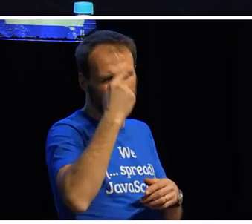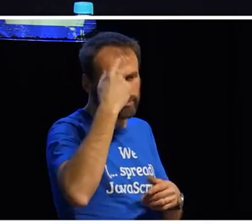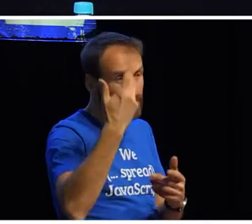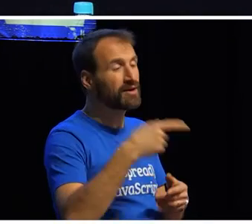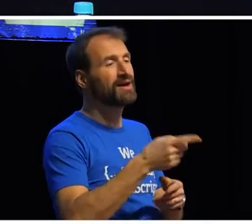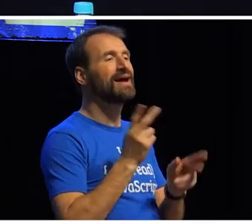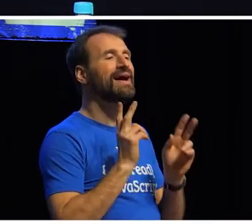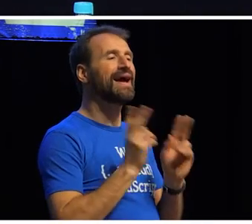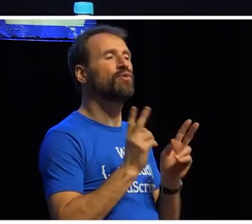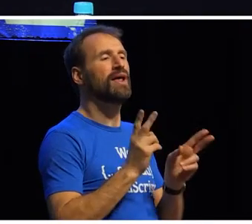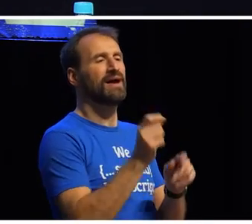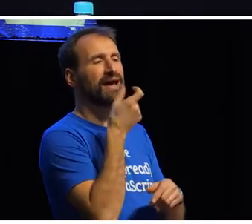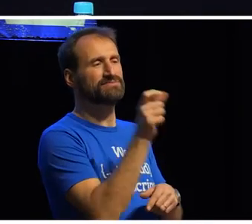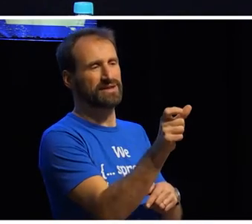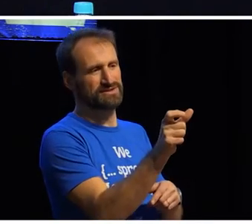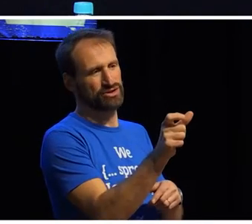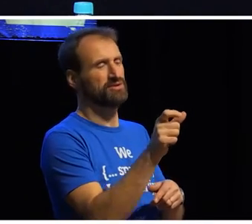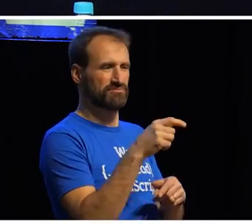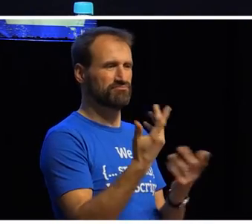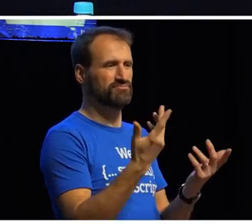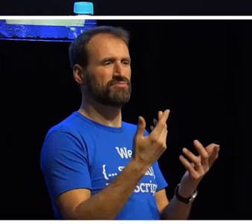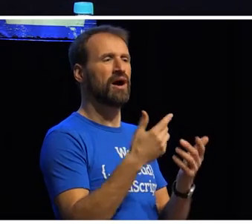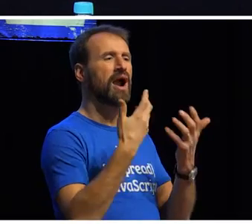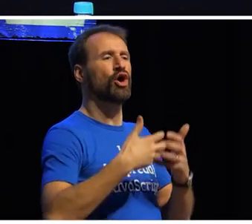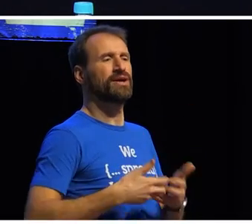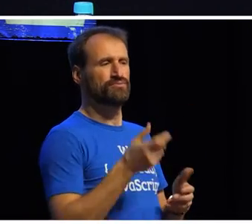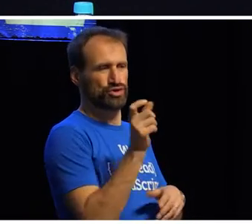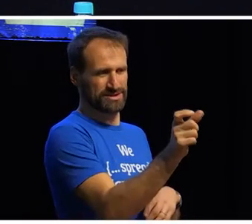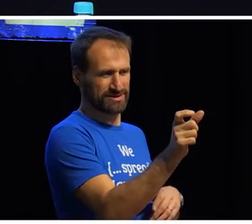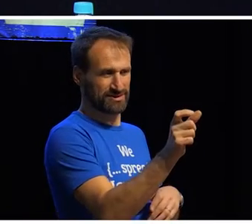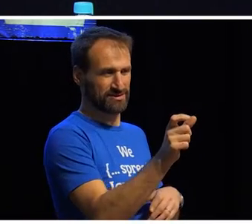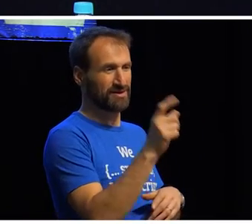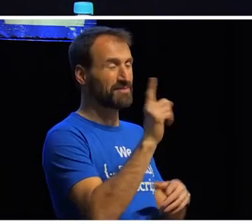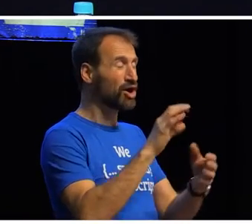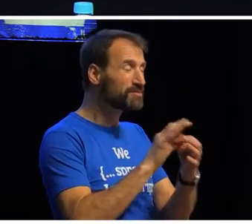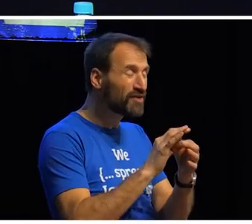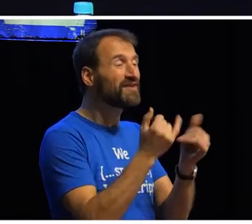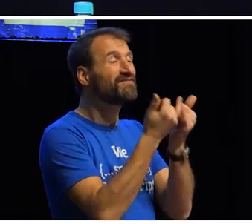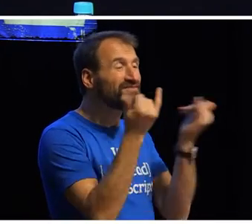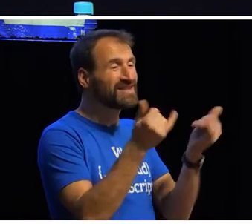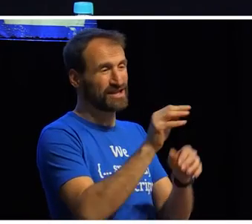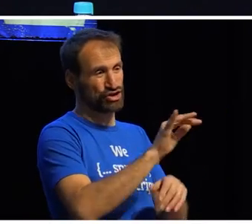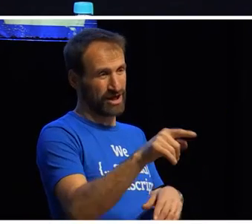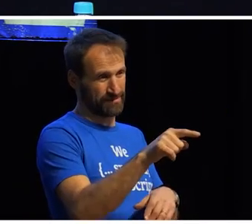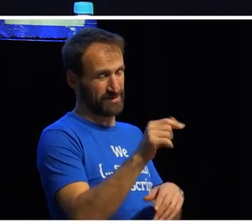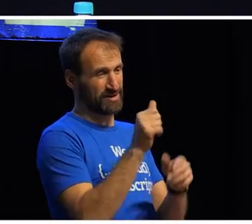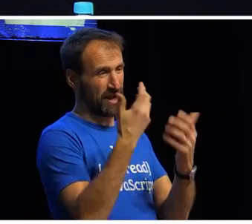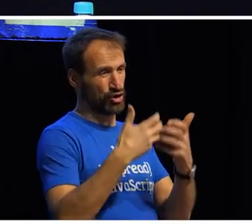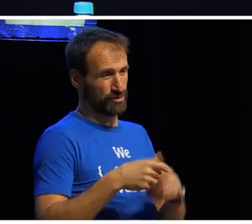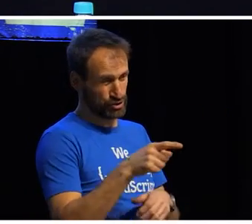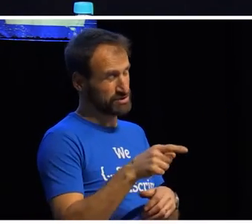it's an algorithm it runs and depending on how you write the algorithm but almost always true to an extent